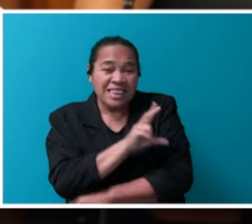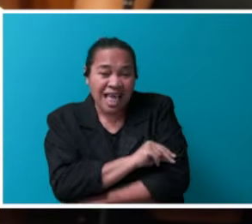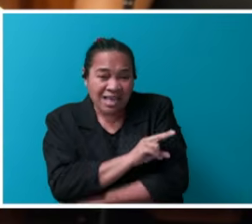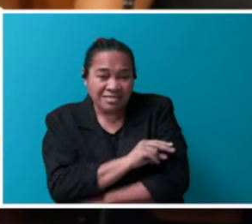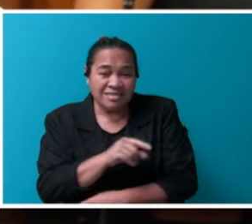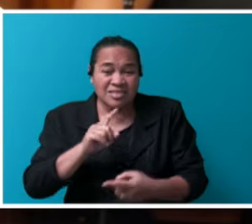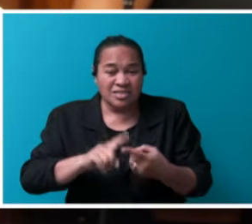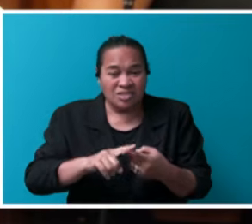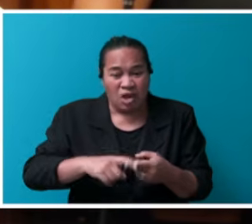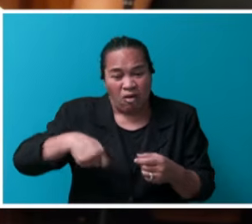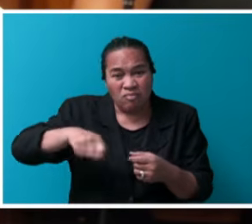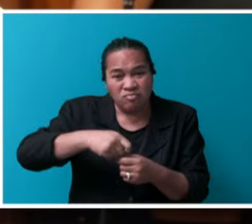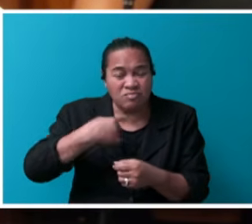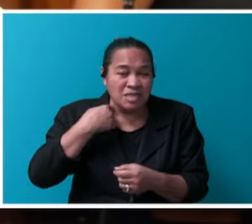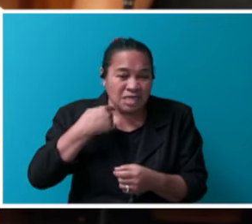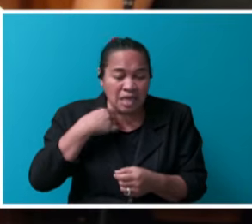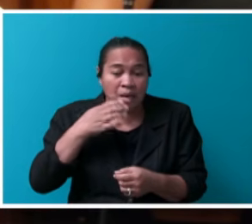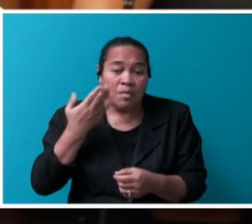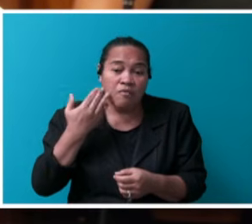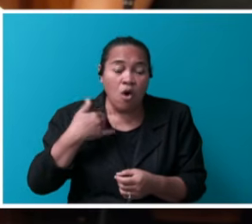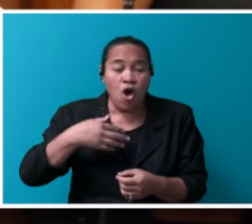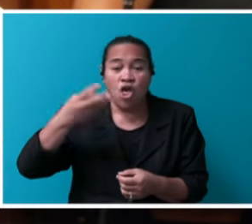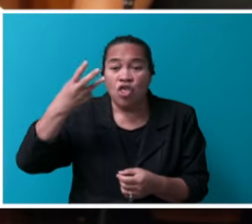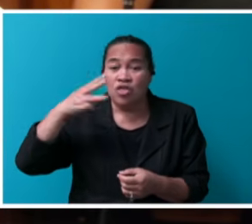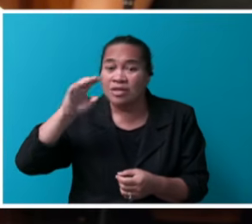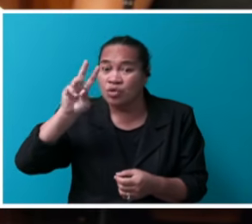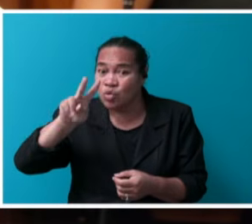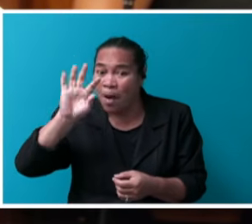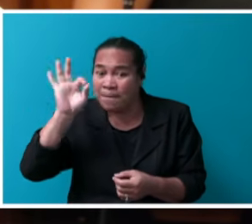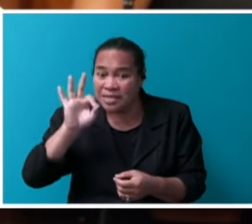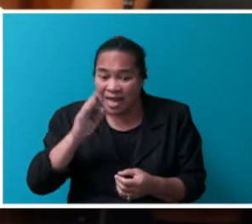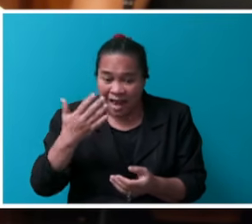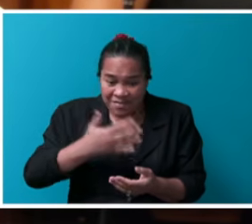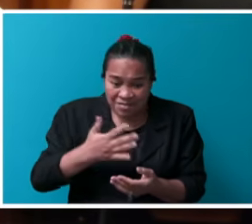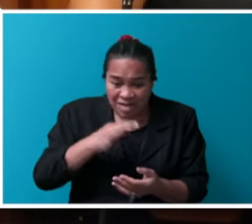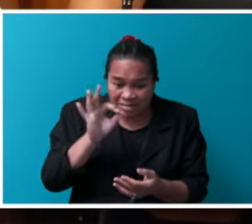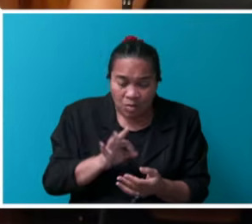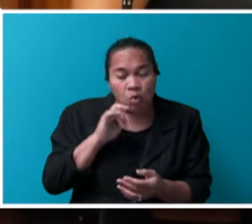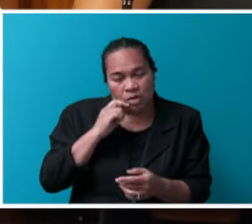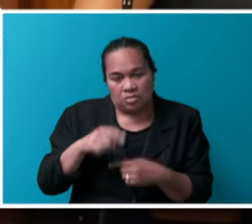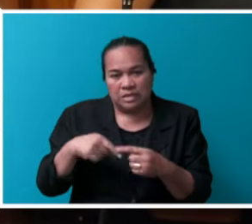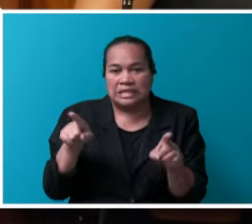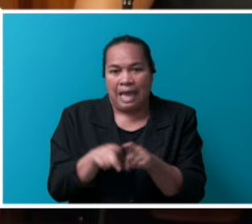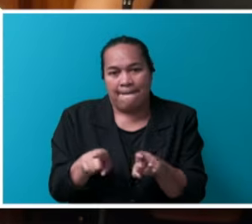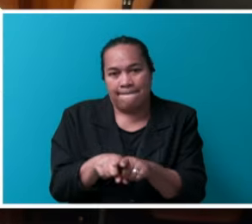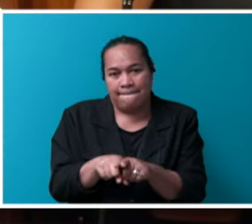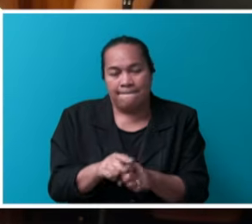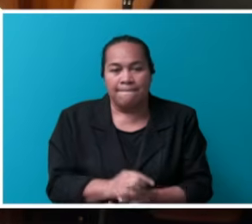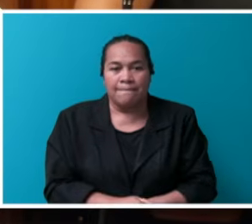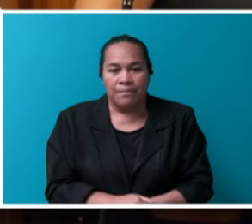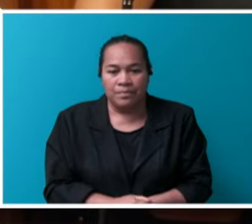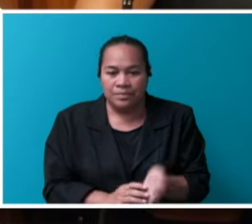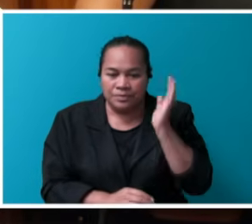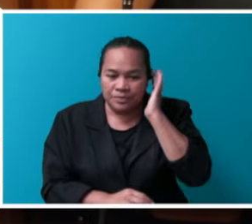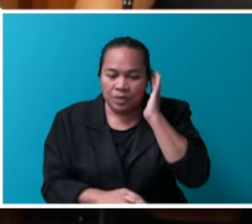canned mackerel, which was reduced from 32% to 15% in the last budget, will also continue. Mr. Speaker, we will